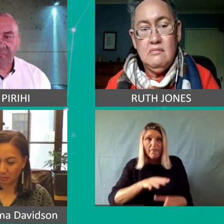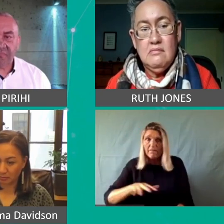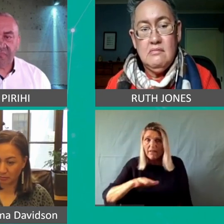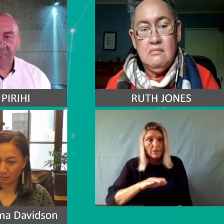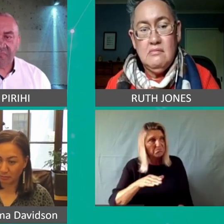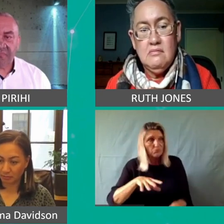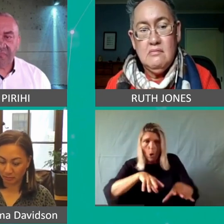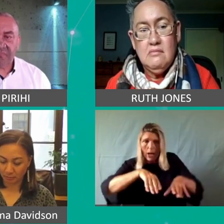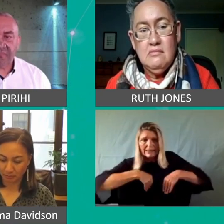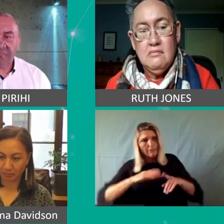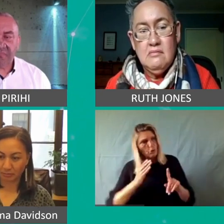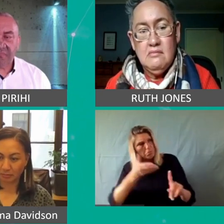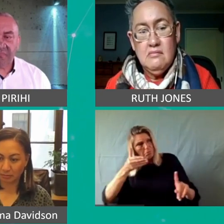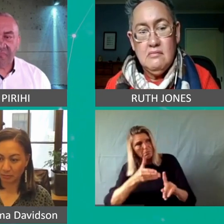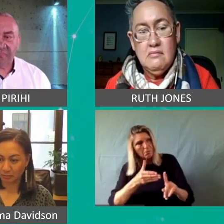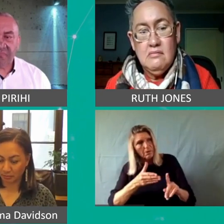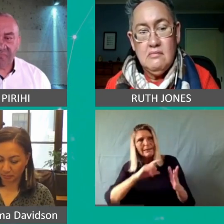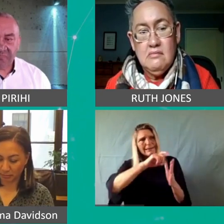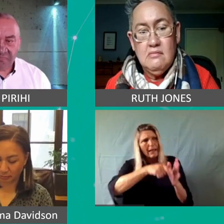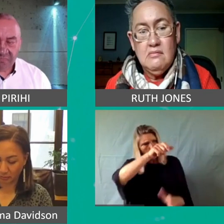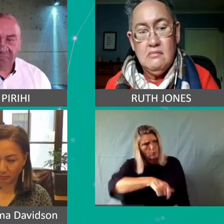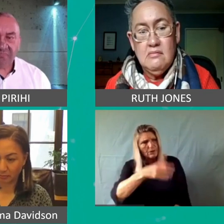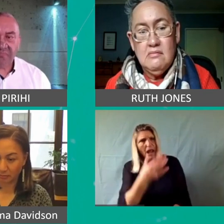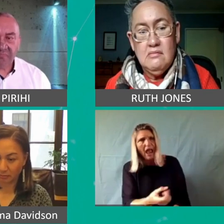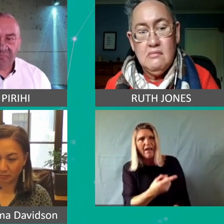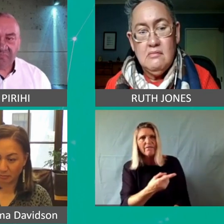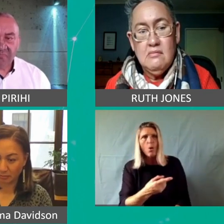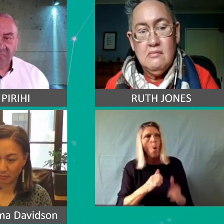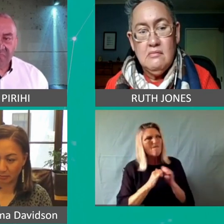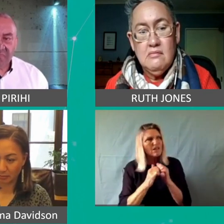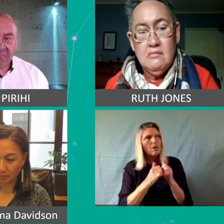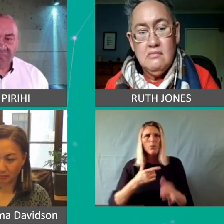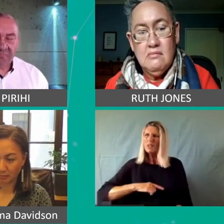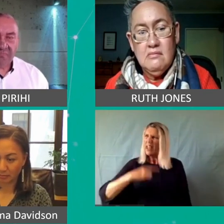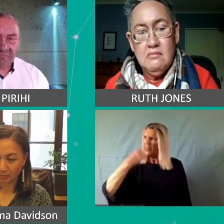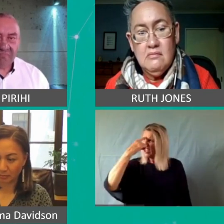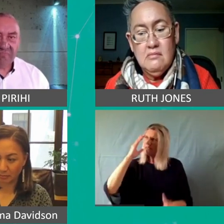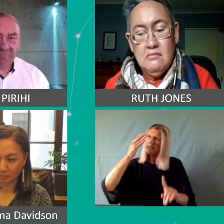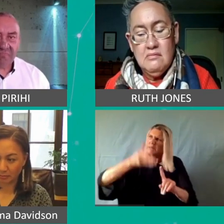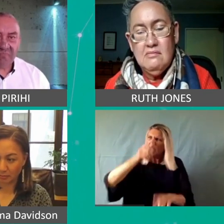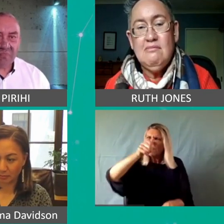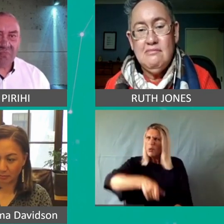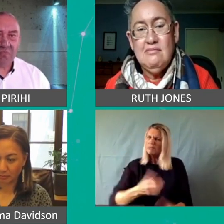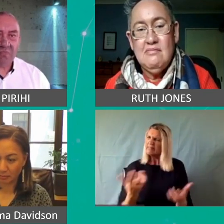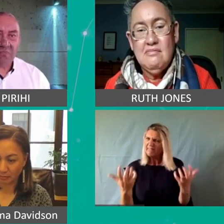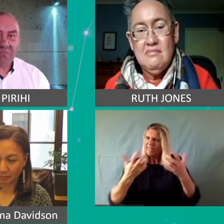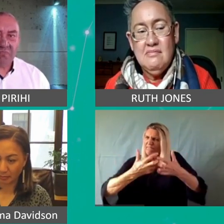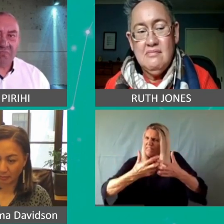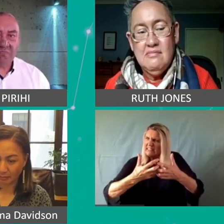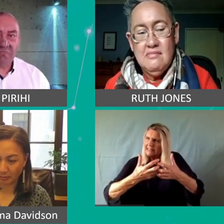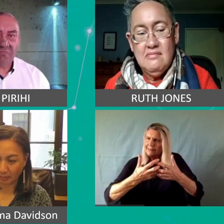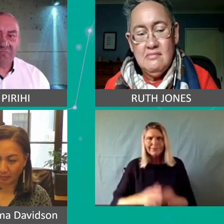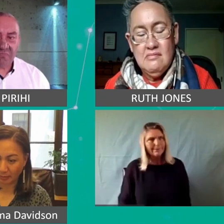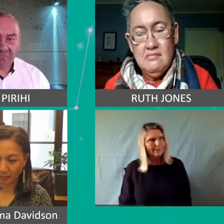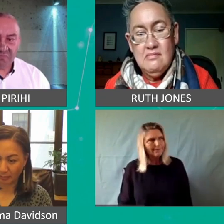of their friendship group, because they're thinking of a certain kind of person that might not be the disabled